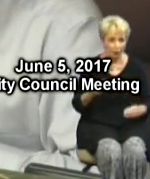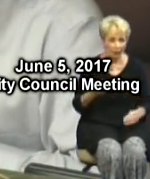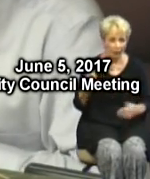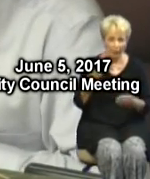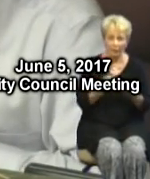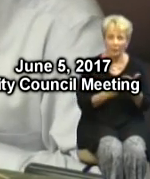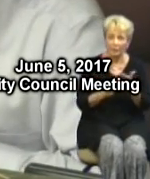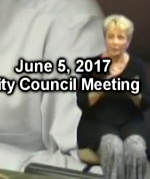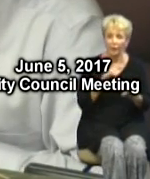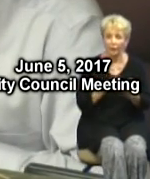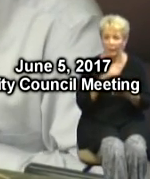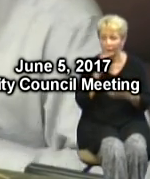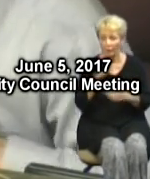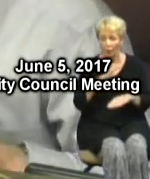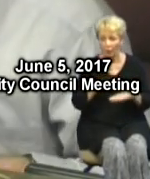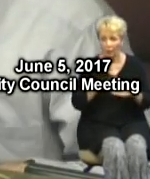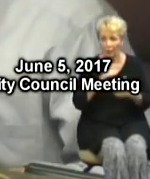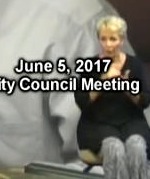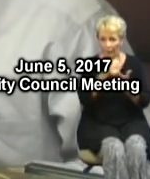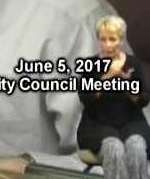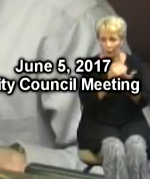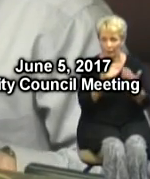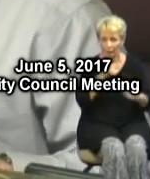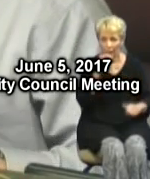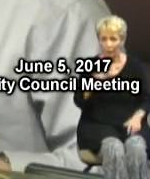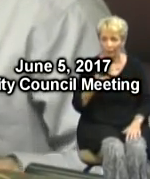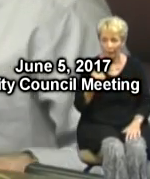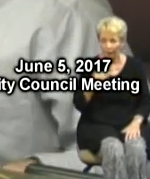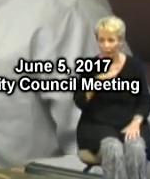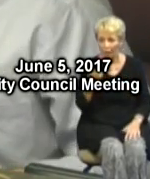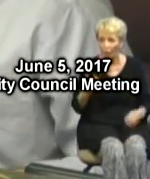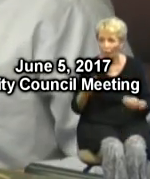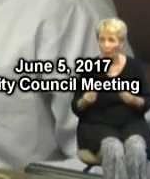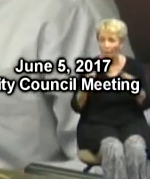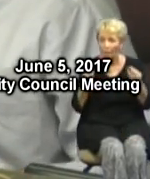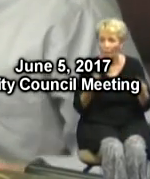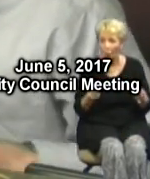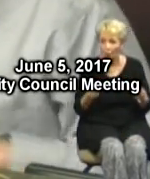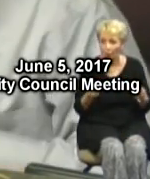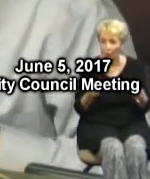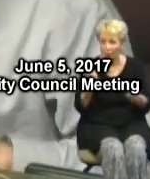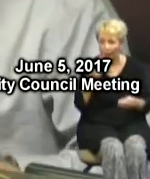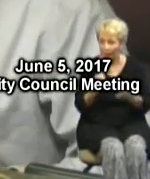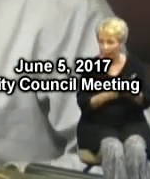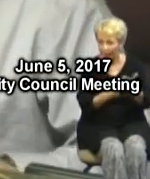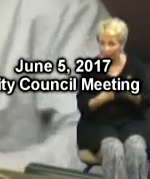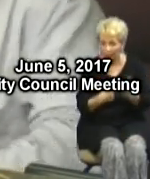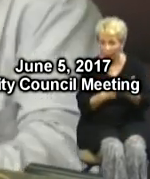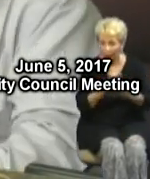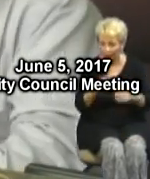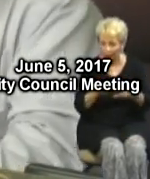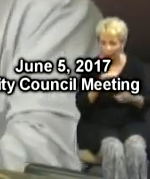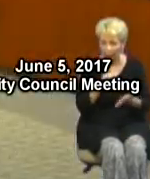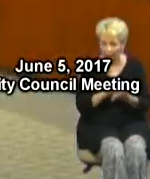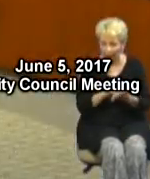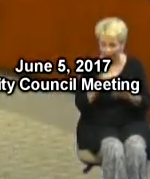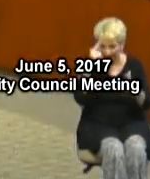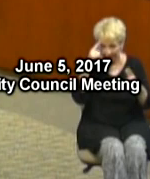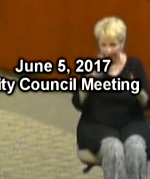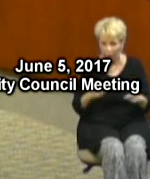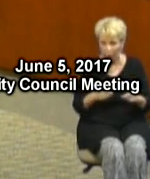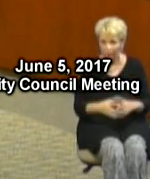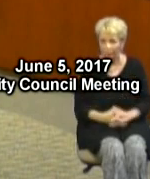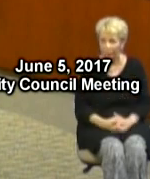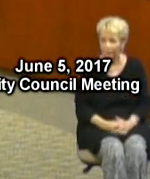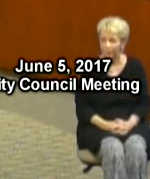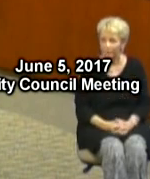discussion. That is on the agenda now. We don't have to have another motion. Any discussion about that decision?